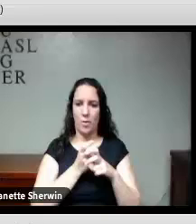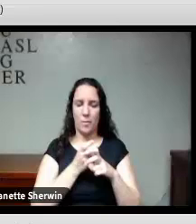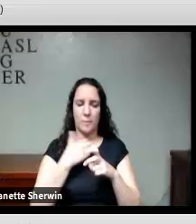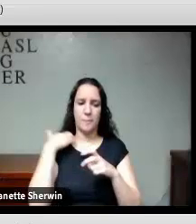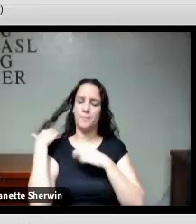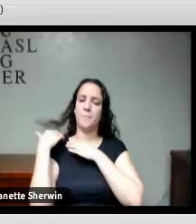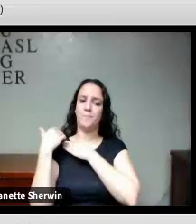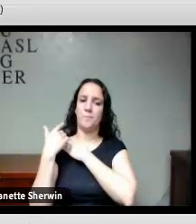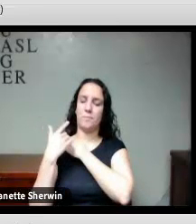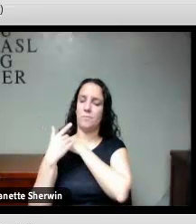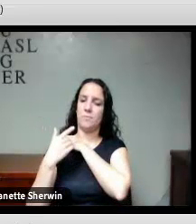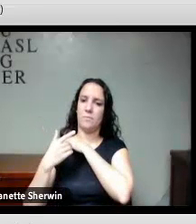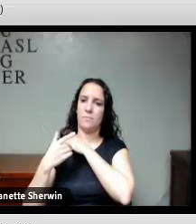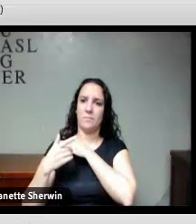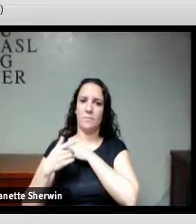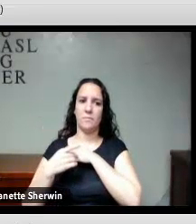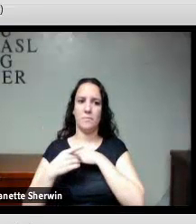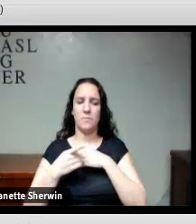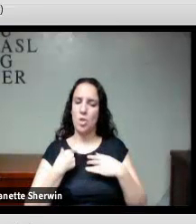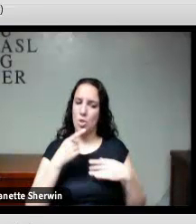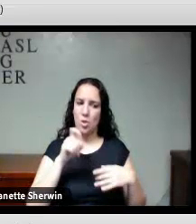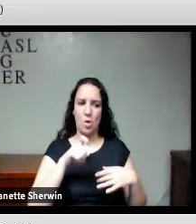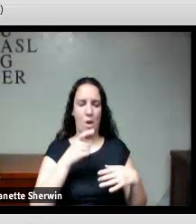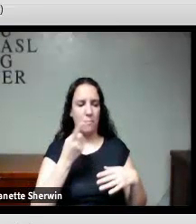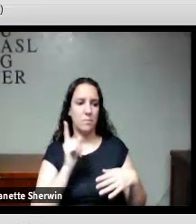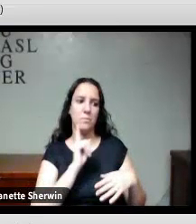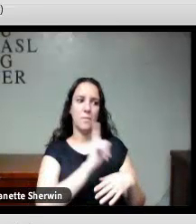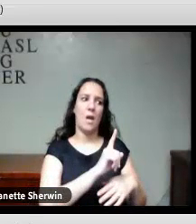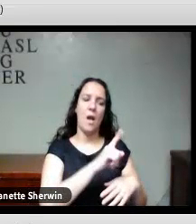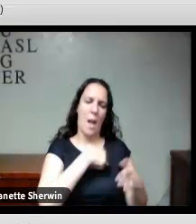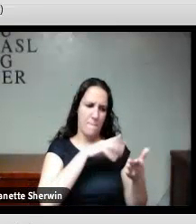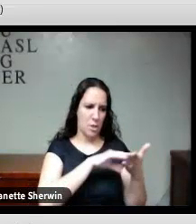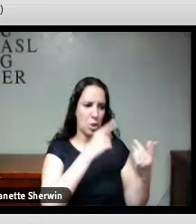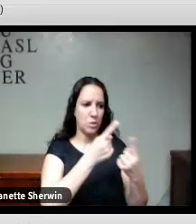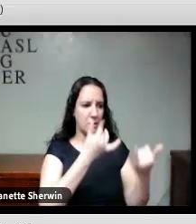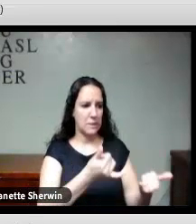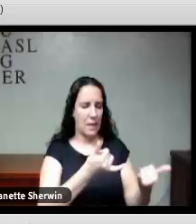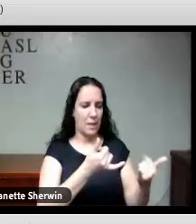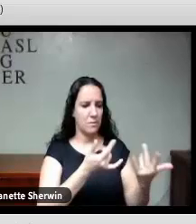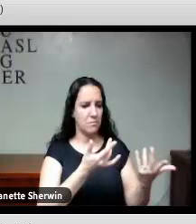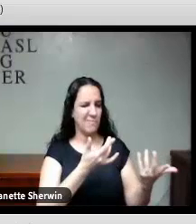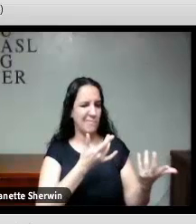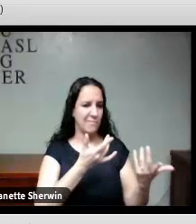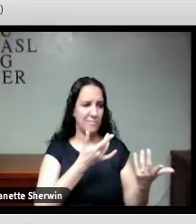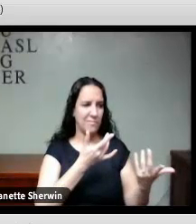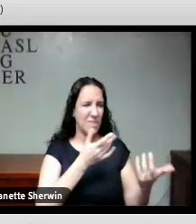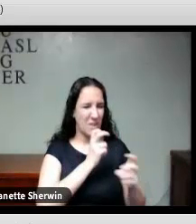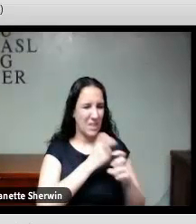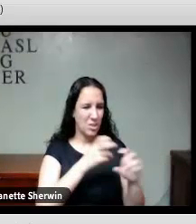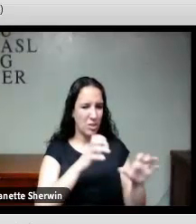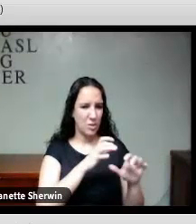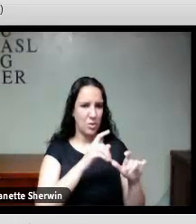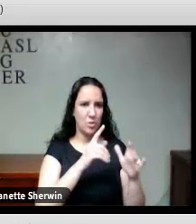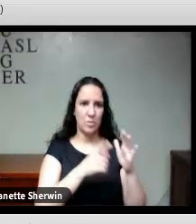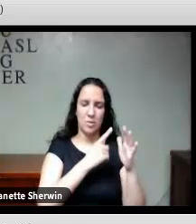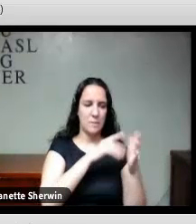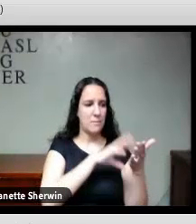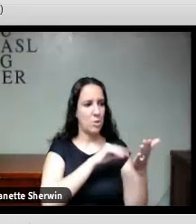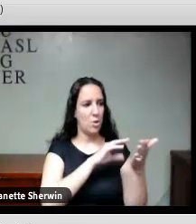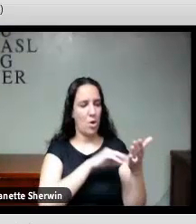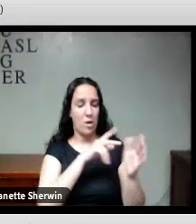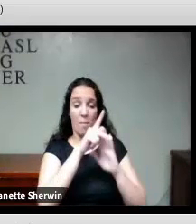with a patron and say, okay, I'm going to learn something today. But sometimes you do. You learn that your policies don't work. You learn that if you had done